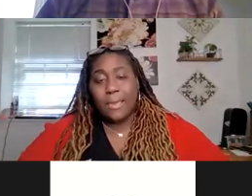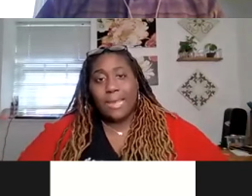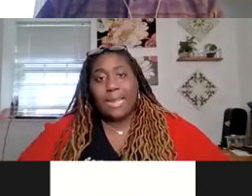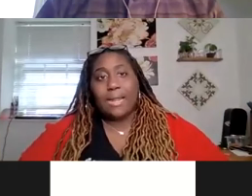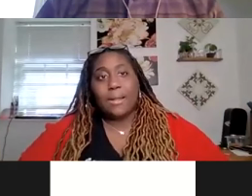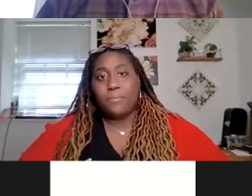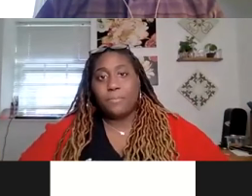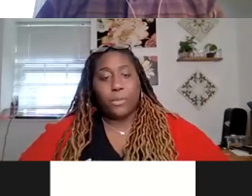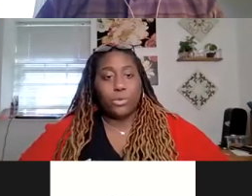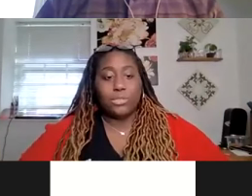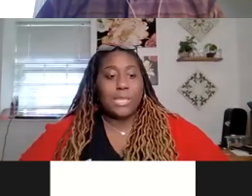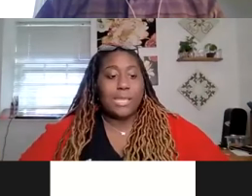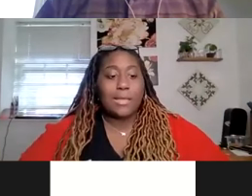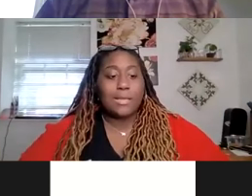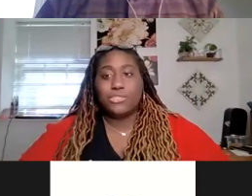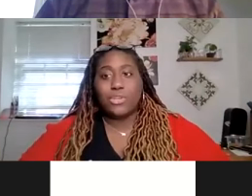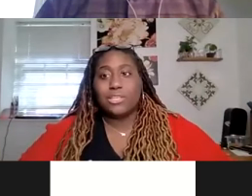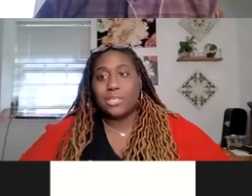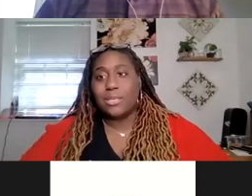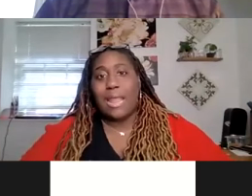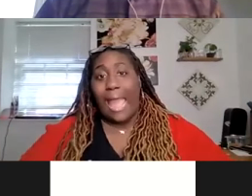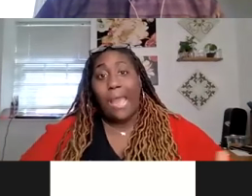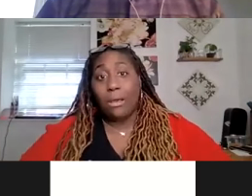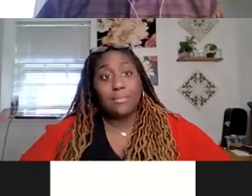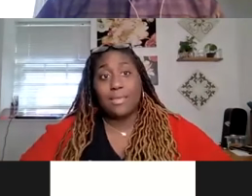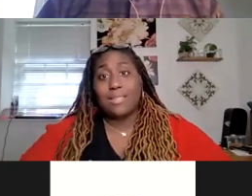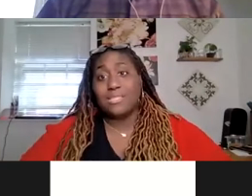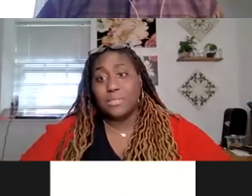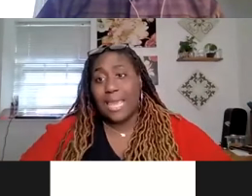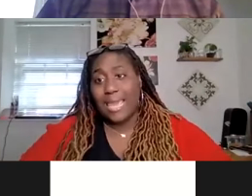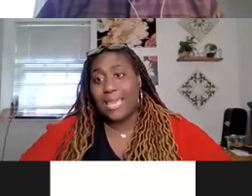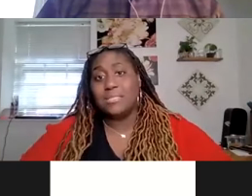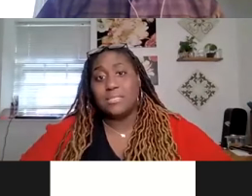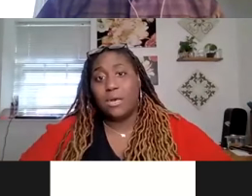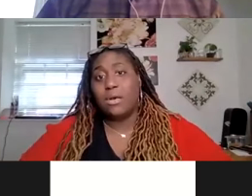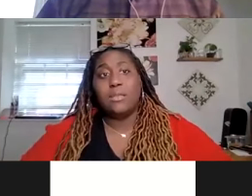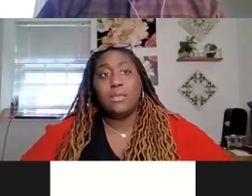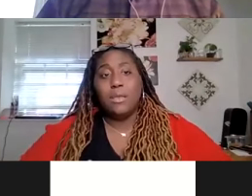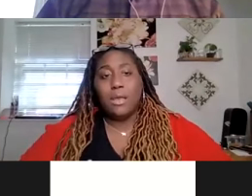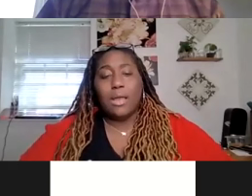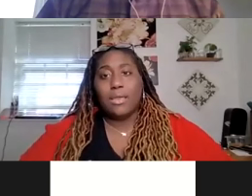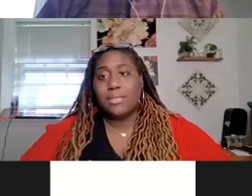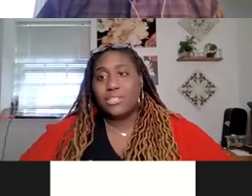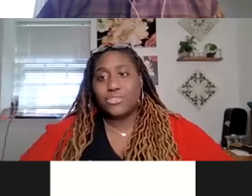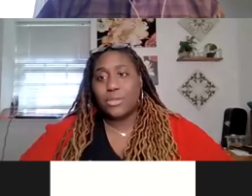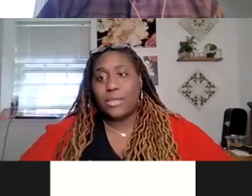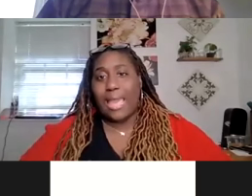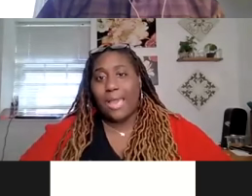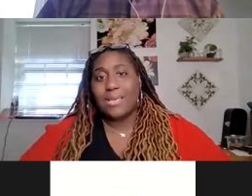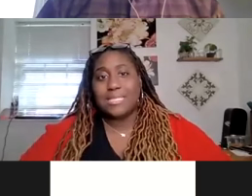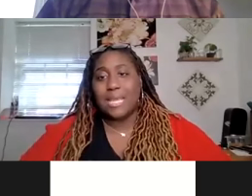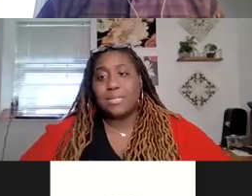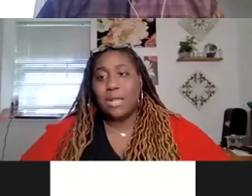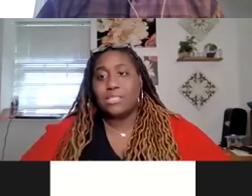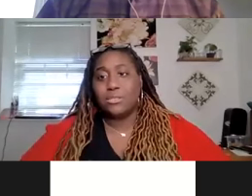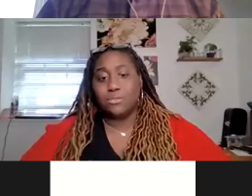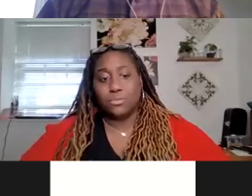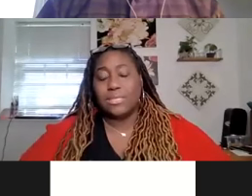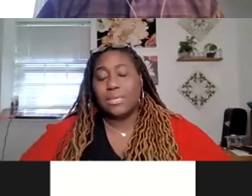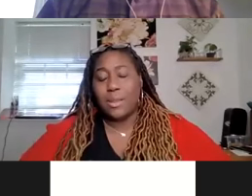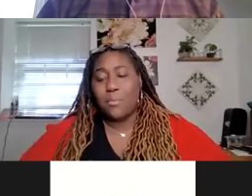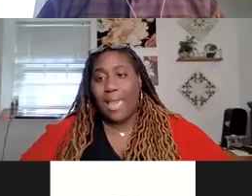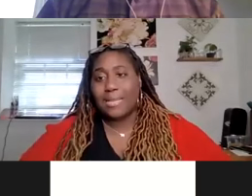day? We're looking at construction, how, and that's a really hands-on industry, how has